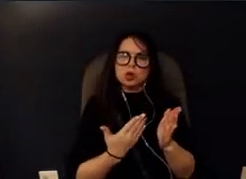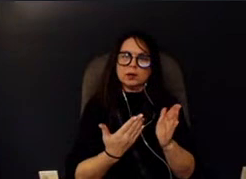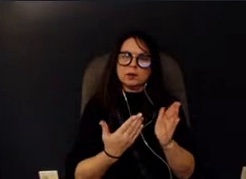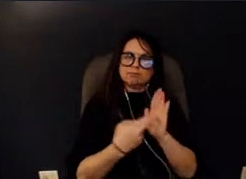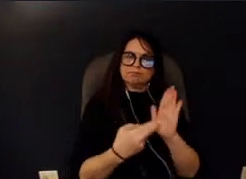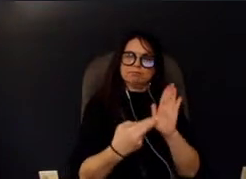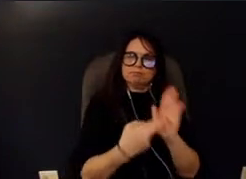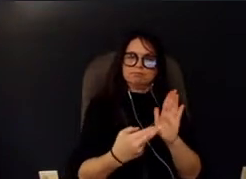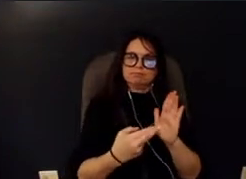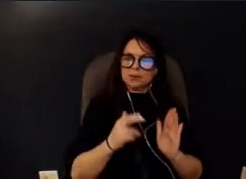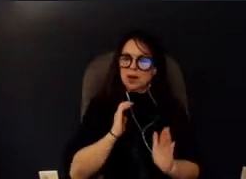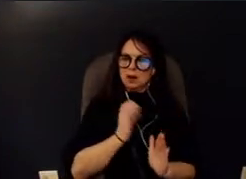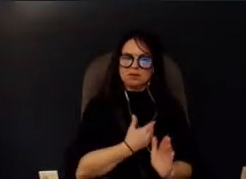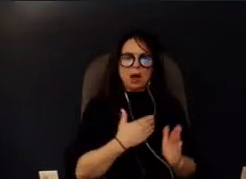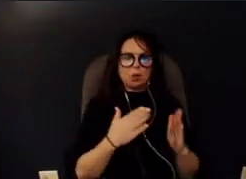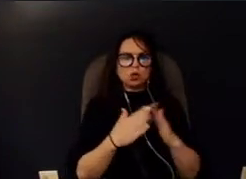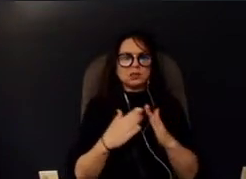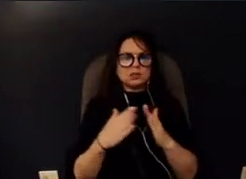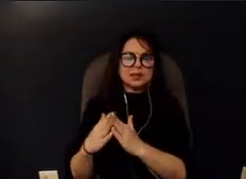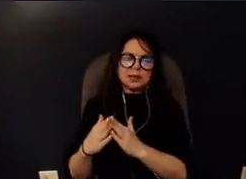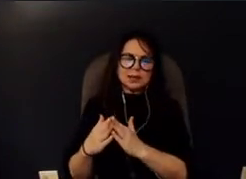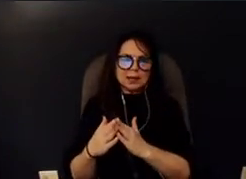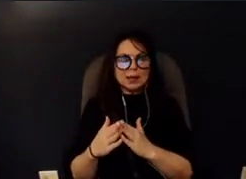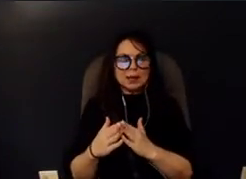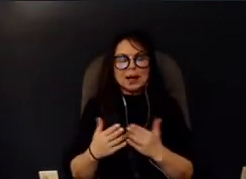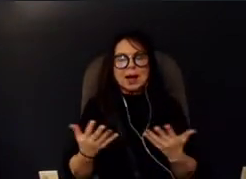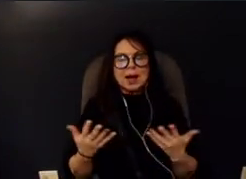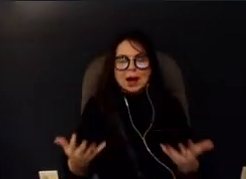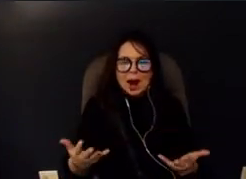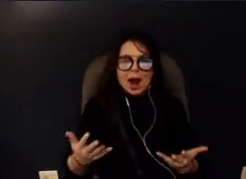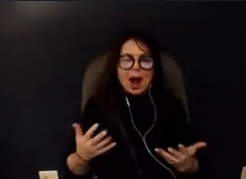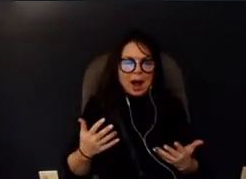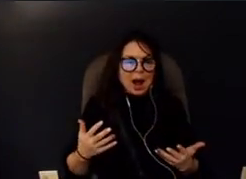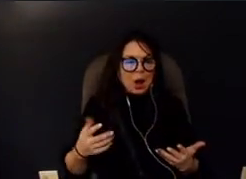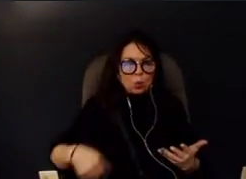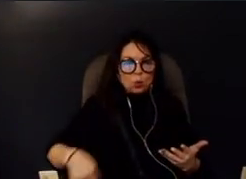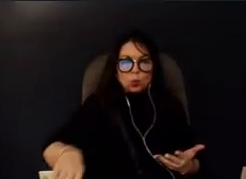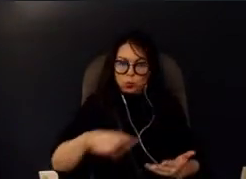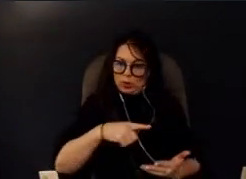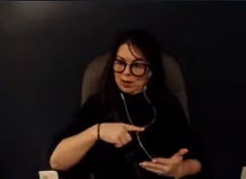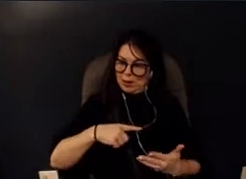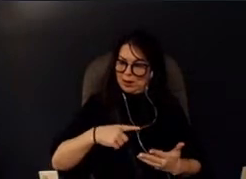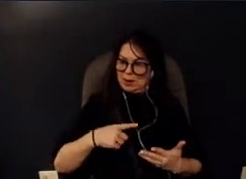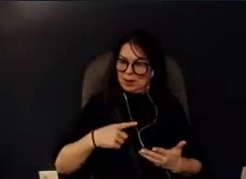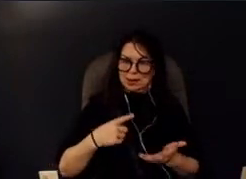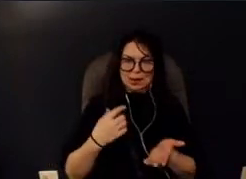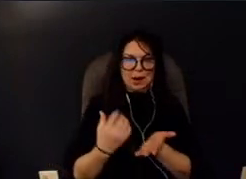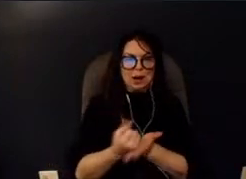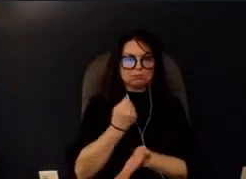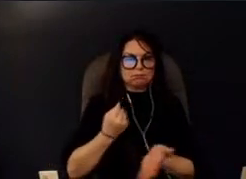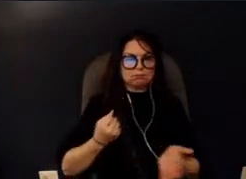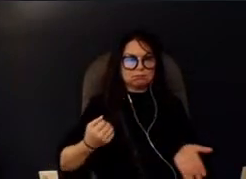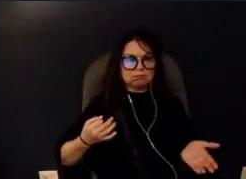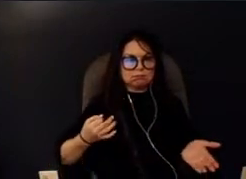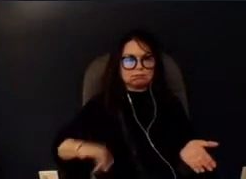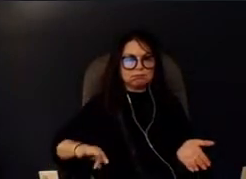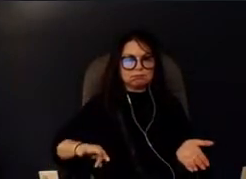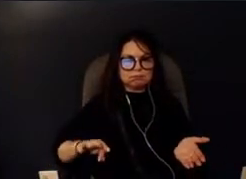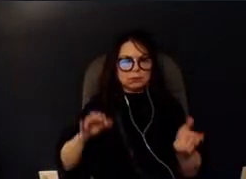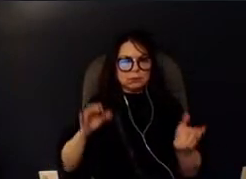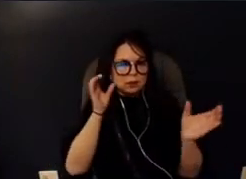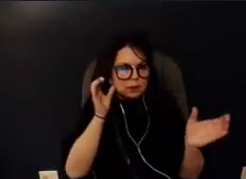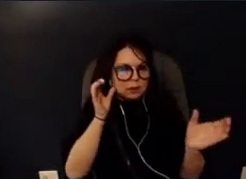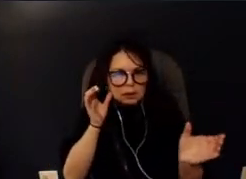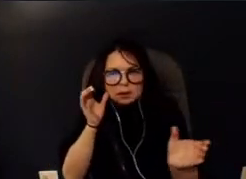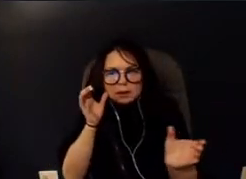so many different people. And we get the privilege of hearing those stories. We get the privilege of being invited into